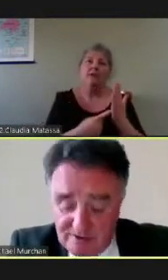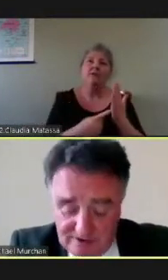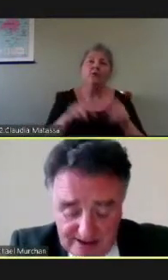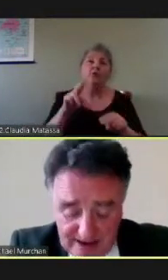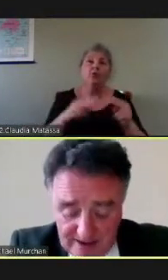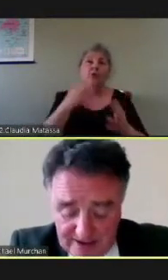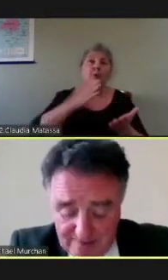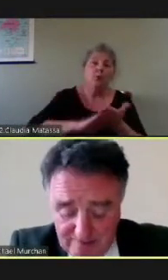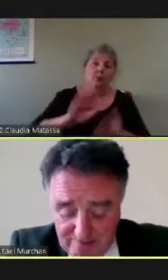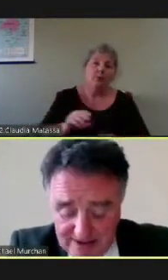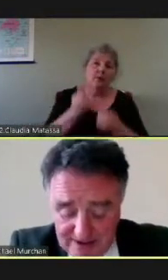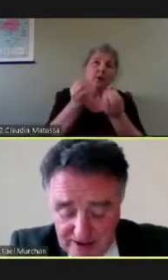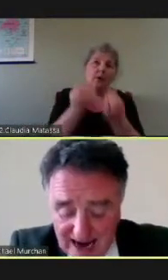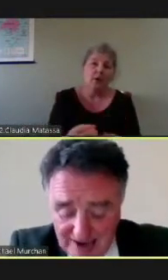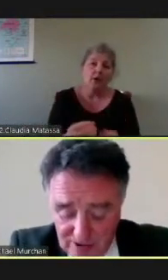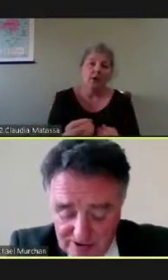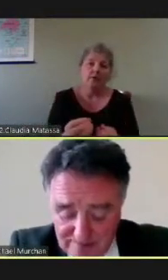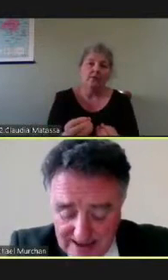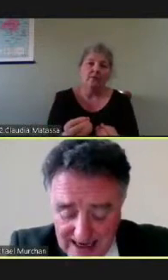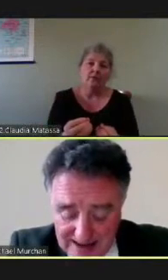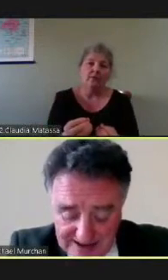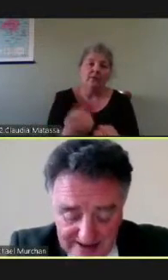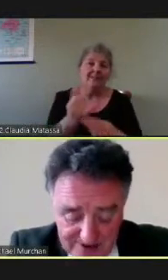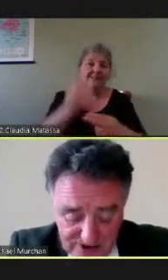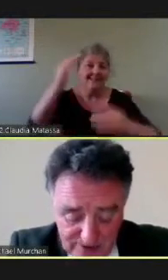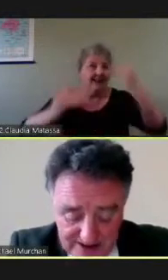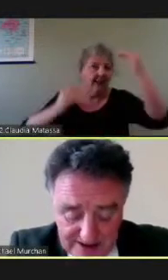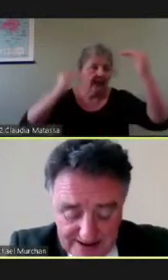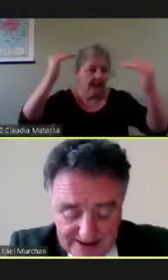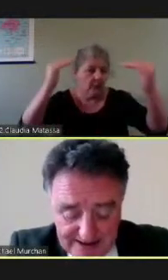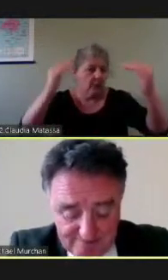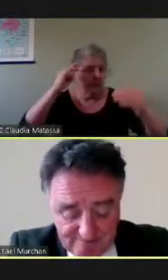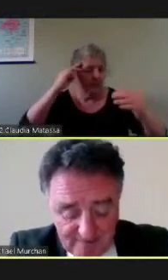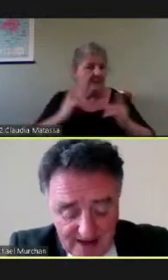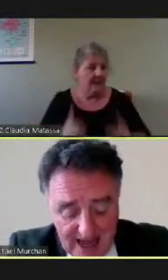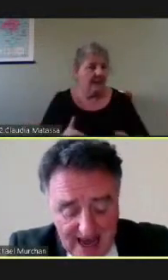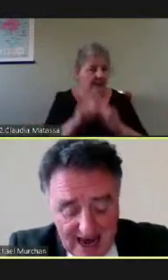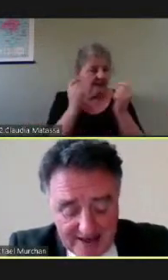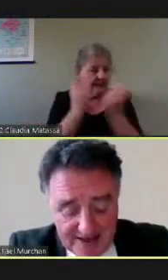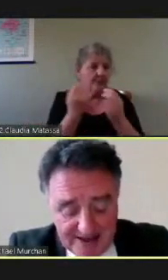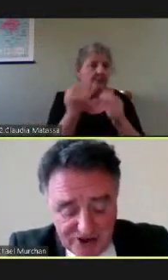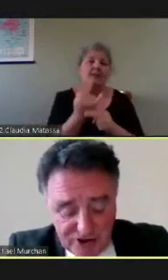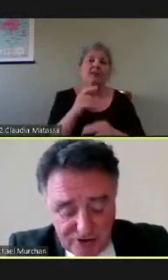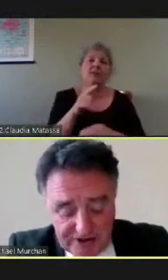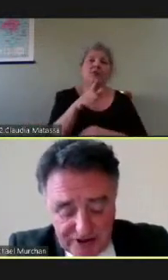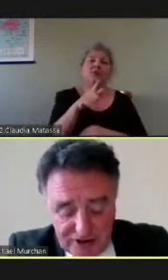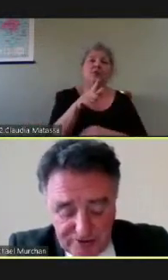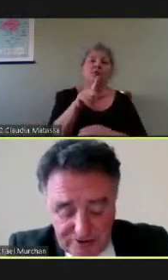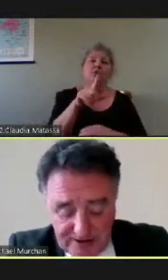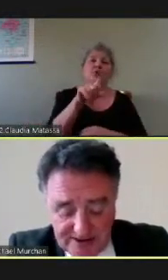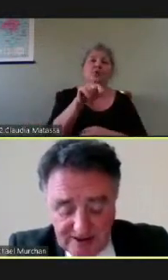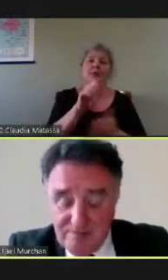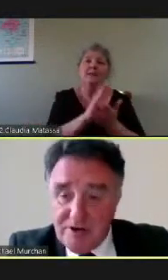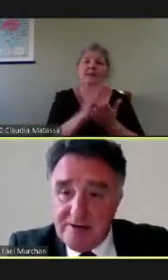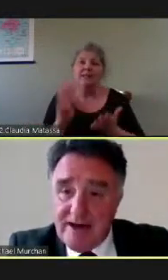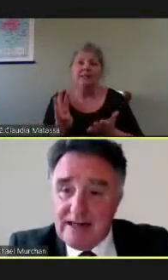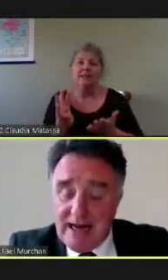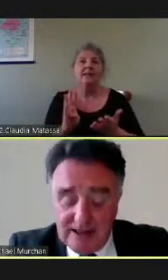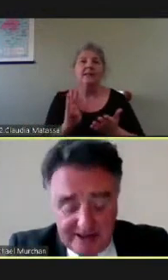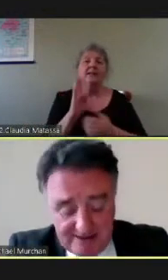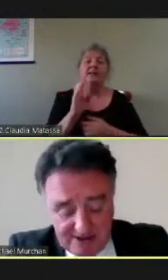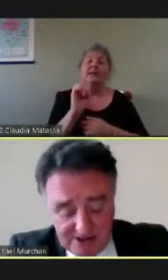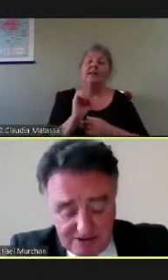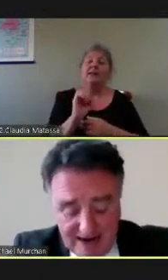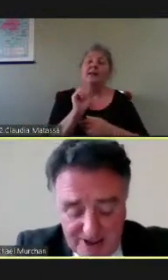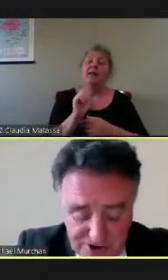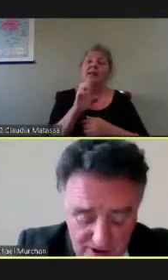appointments offered by the adult mental health teams in 2019. And in addition to the acute units and community